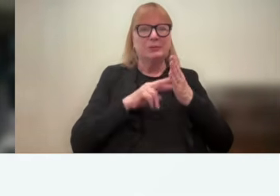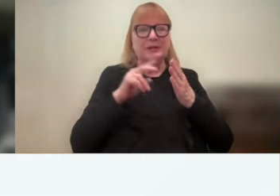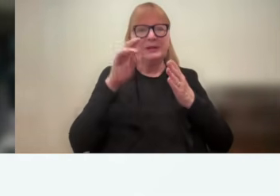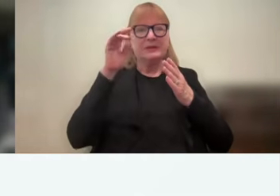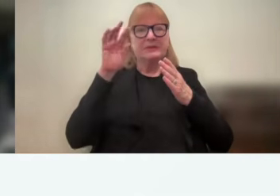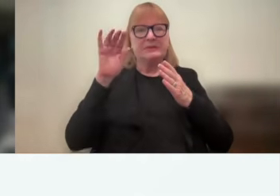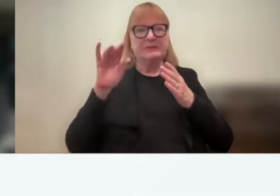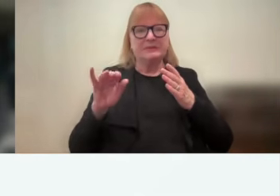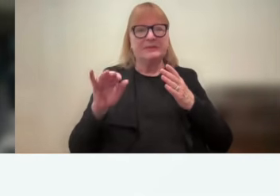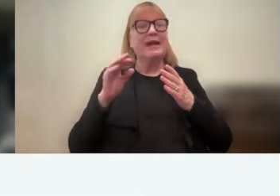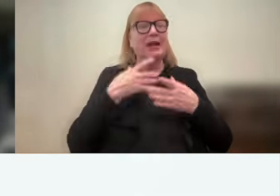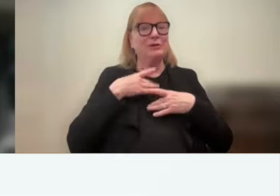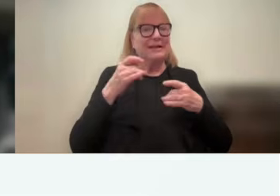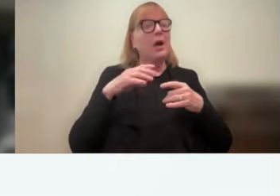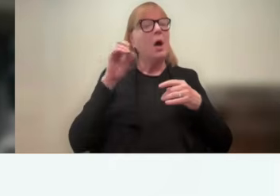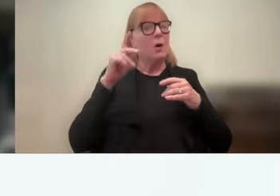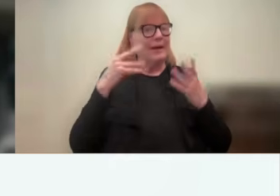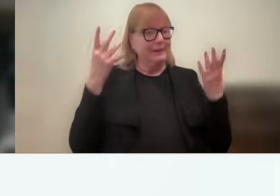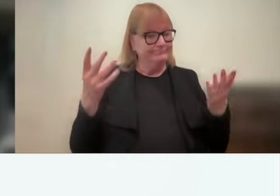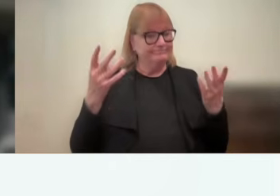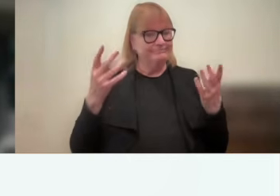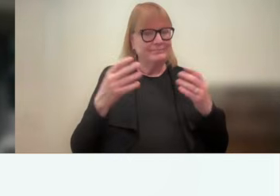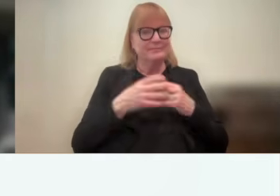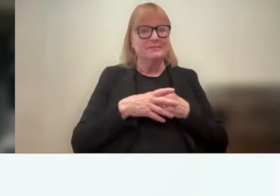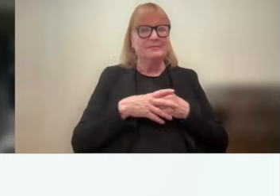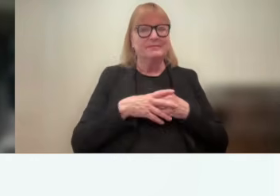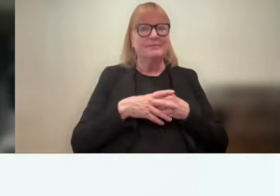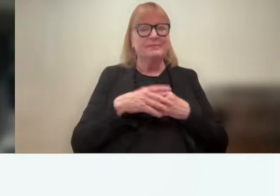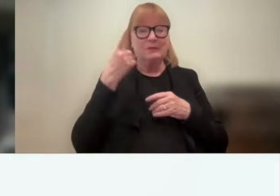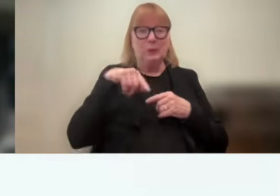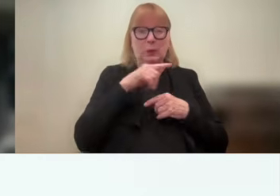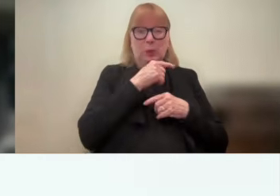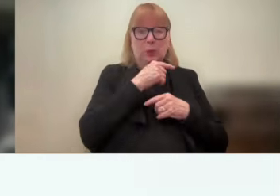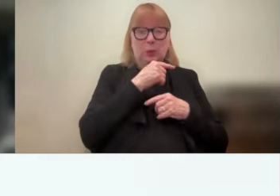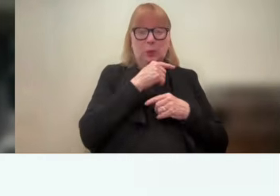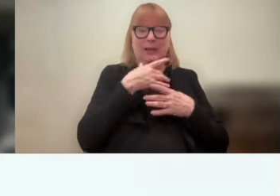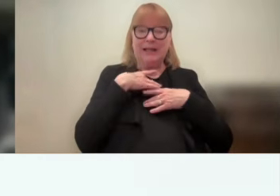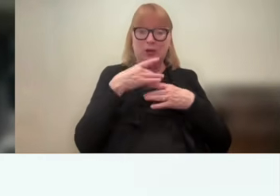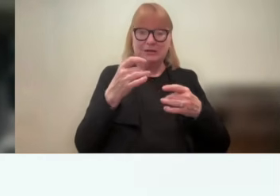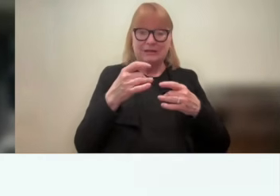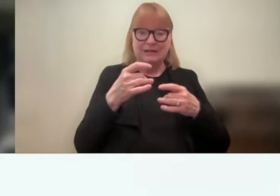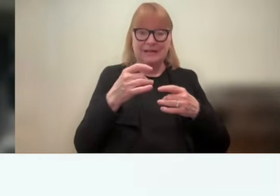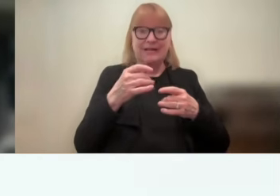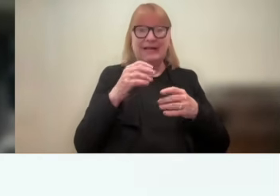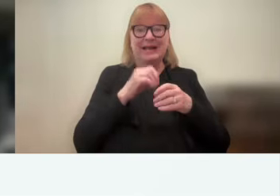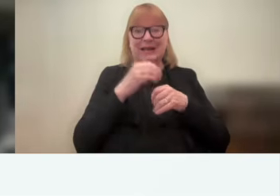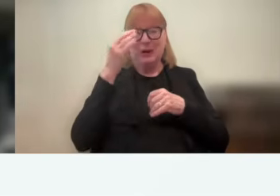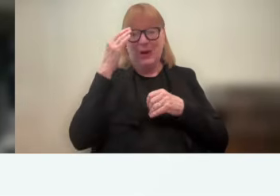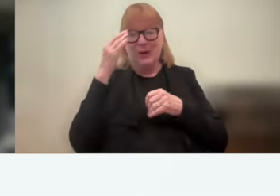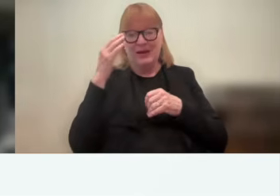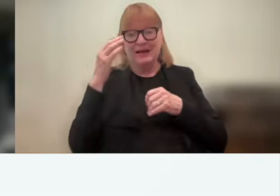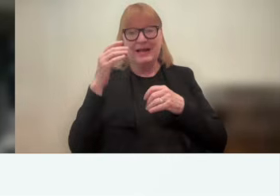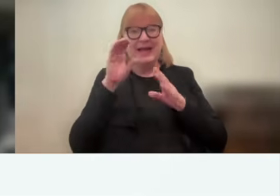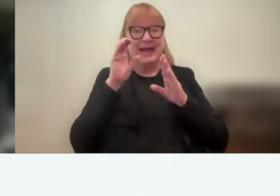Interesting. Okay, so um, for those of you who are interested in knowing,